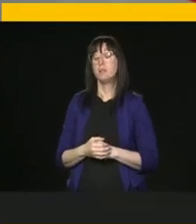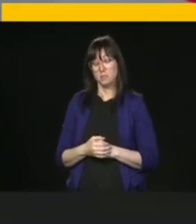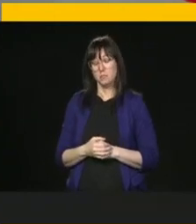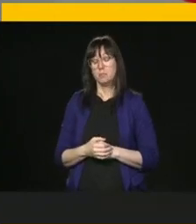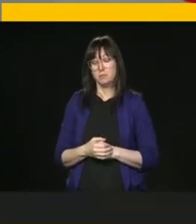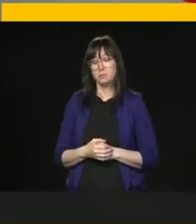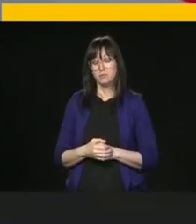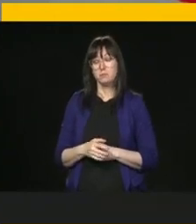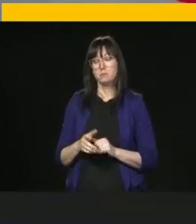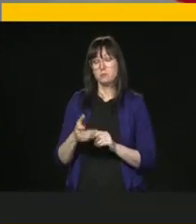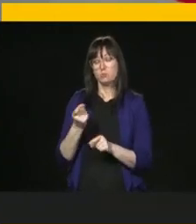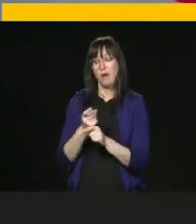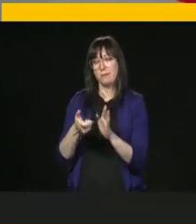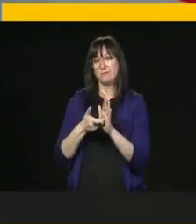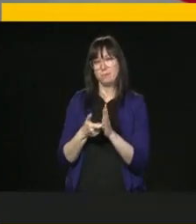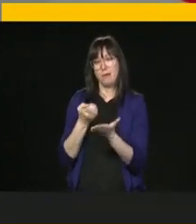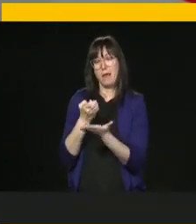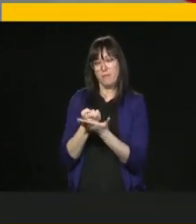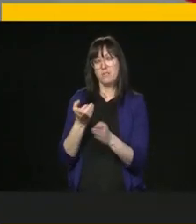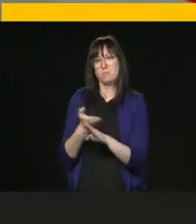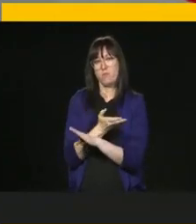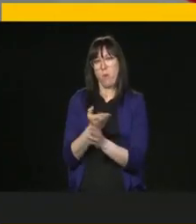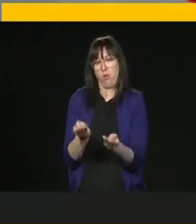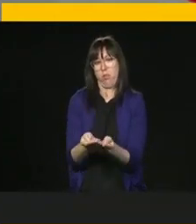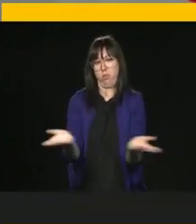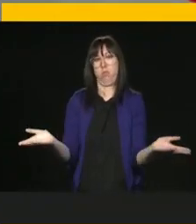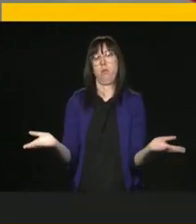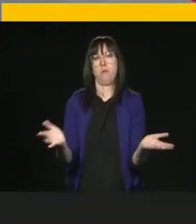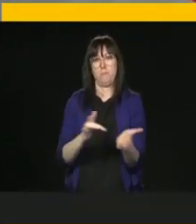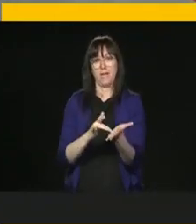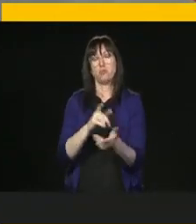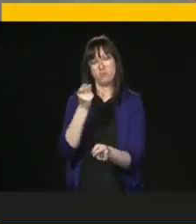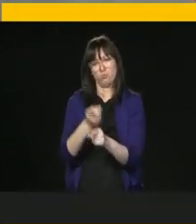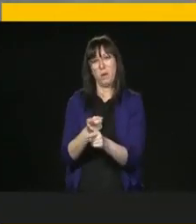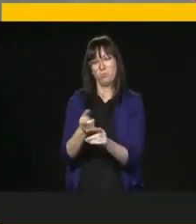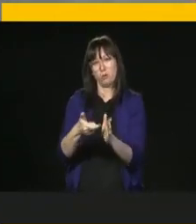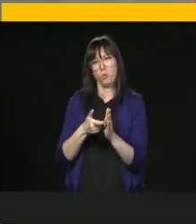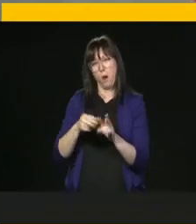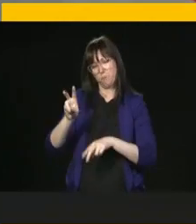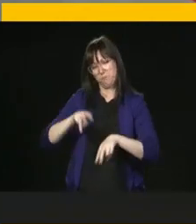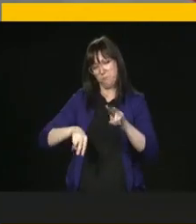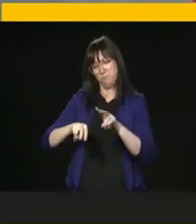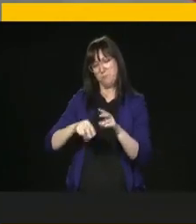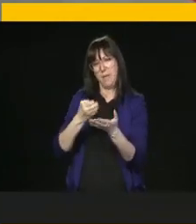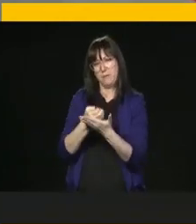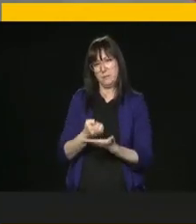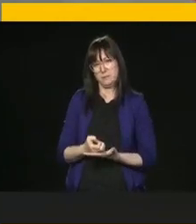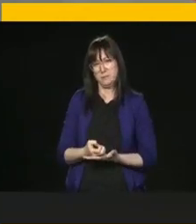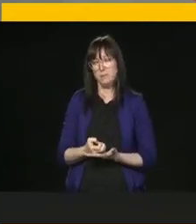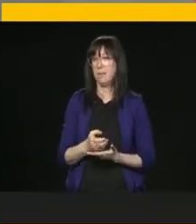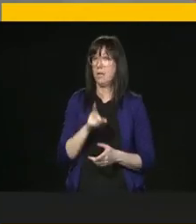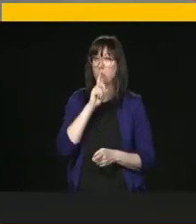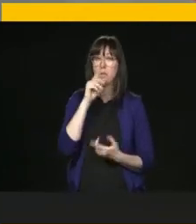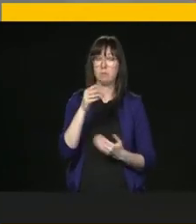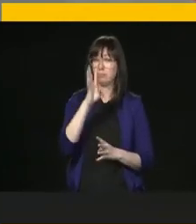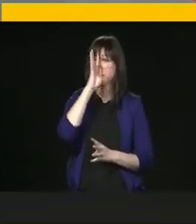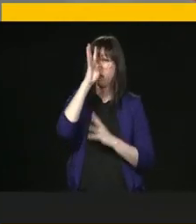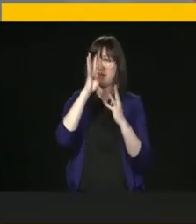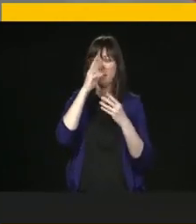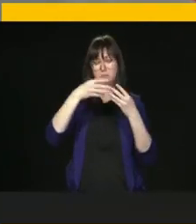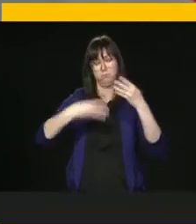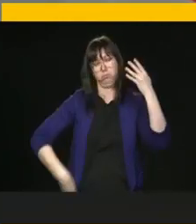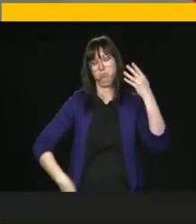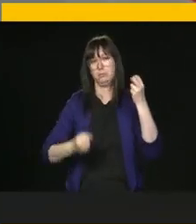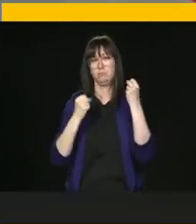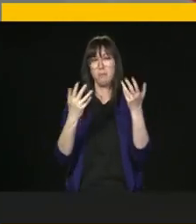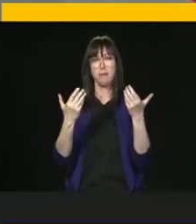you can provide medication to people. We've got so many ideas from all over the world, many researchers saying, well, this drug